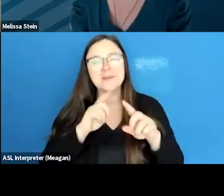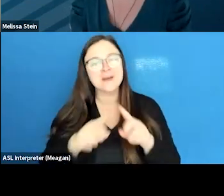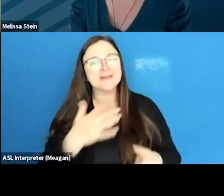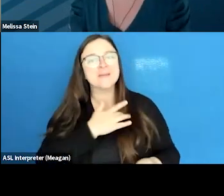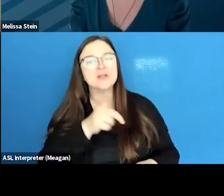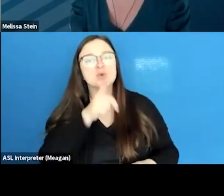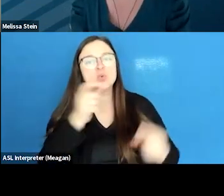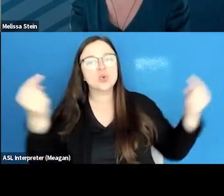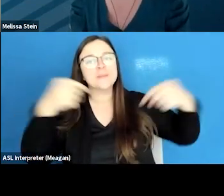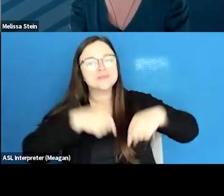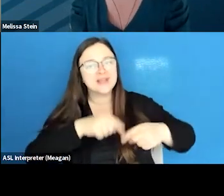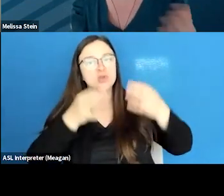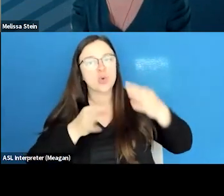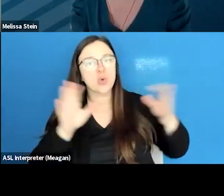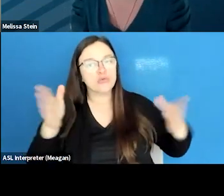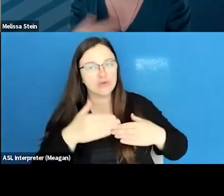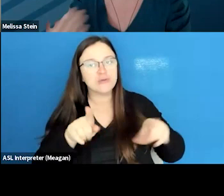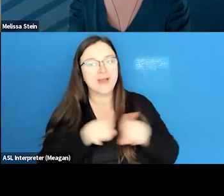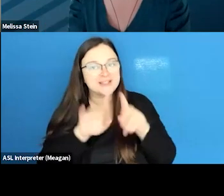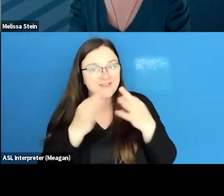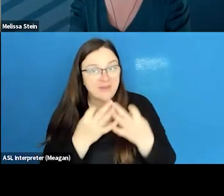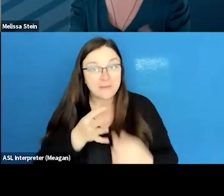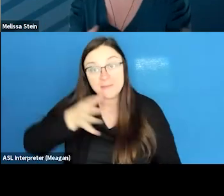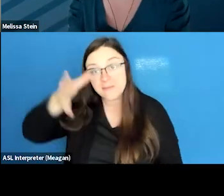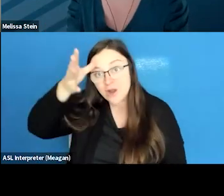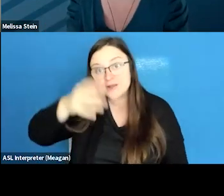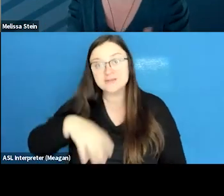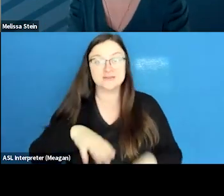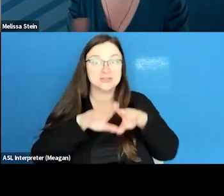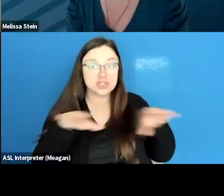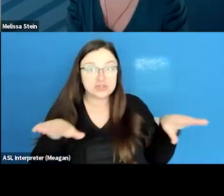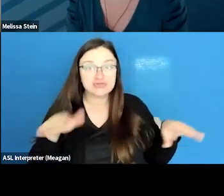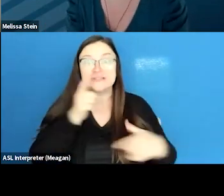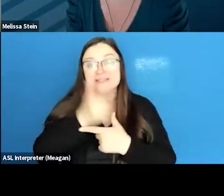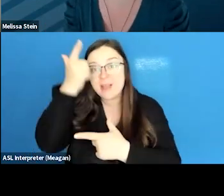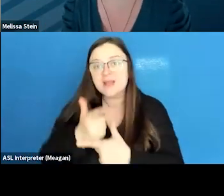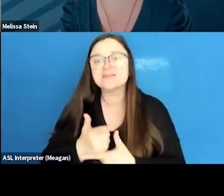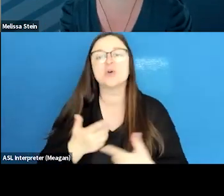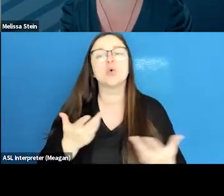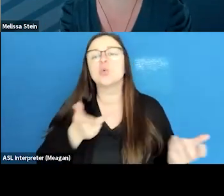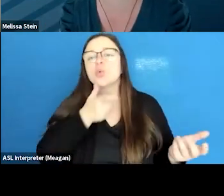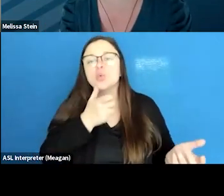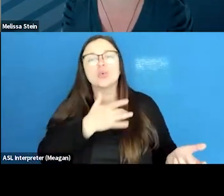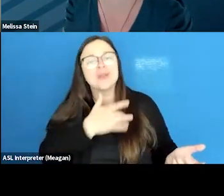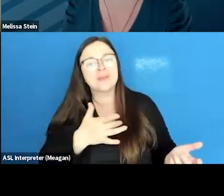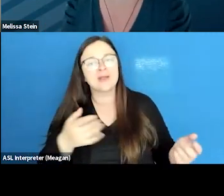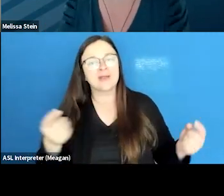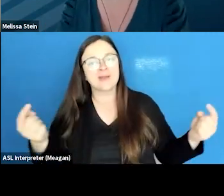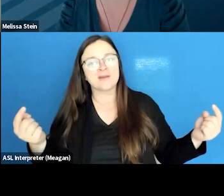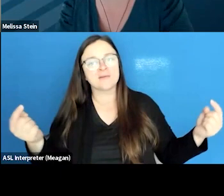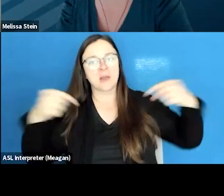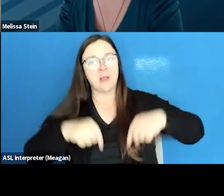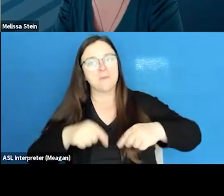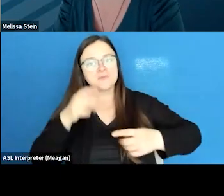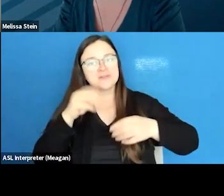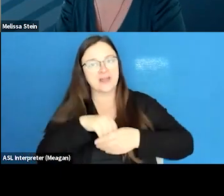coming in the courtroom as the family? Is it parents, children, siblings? Who might we be looking for to come